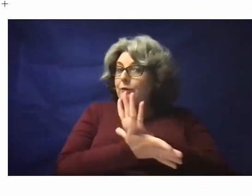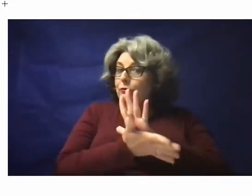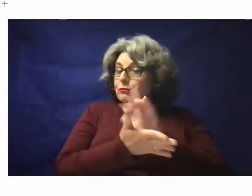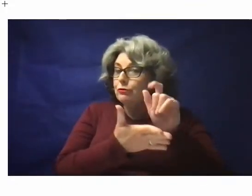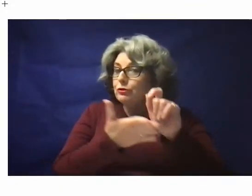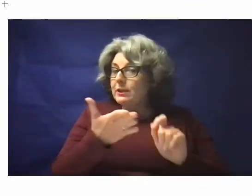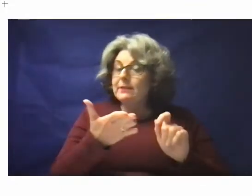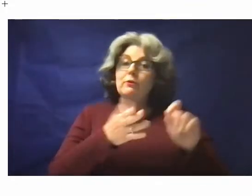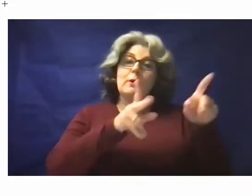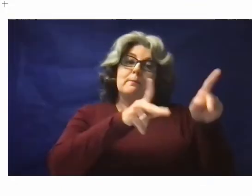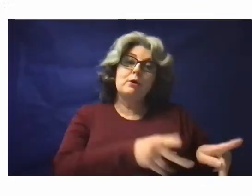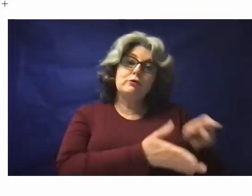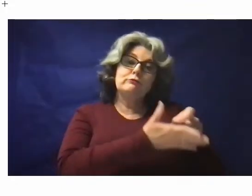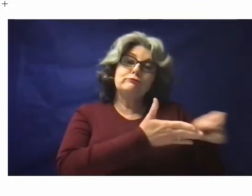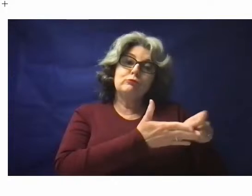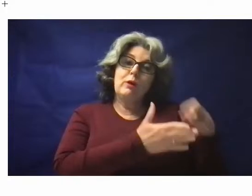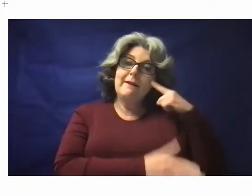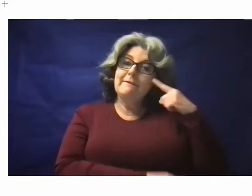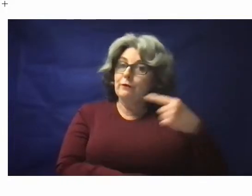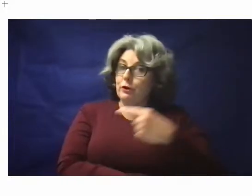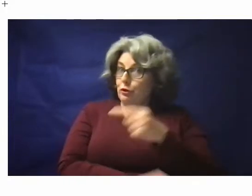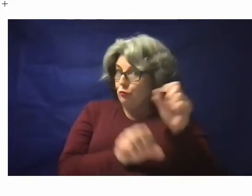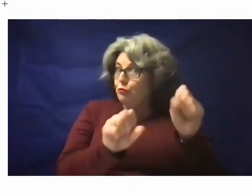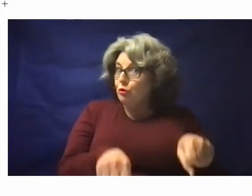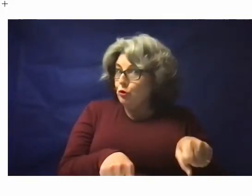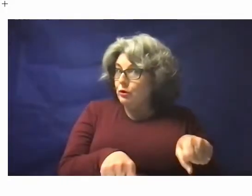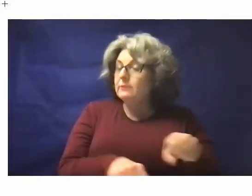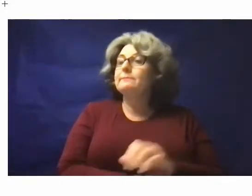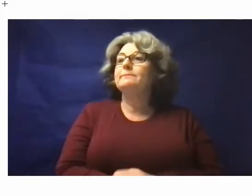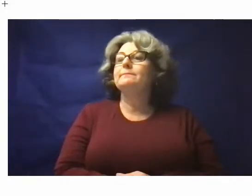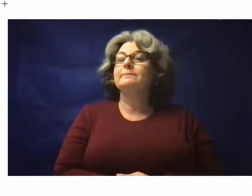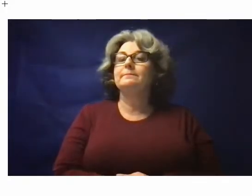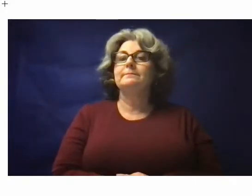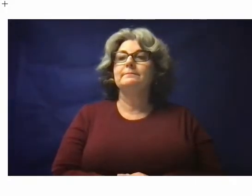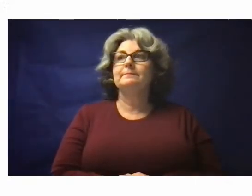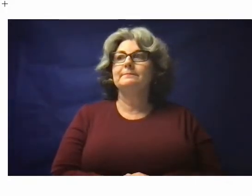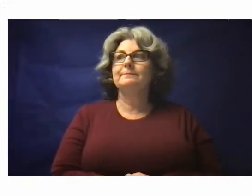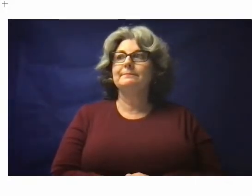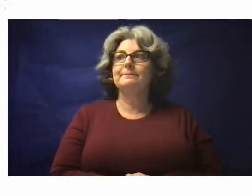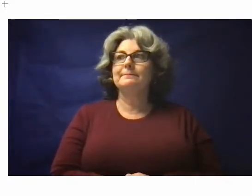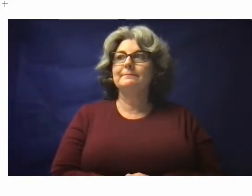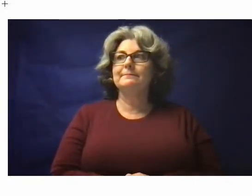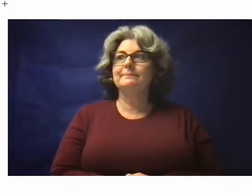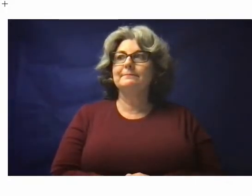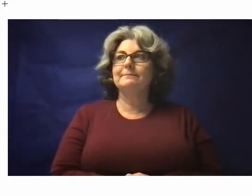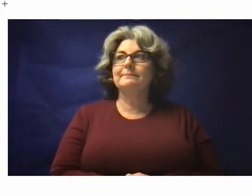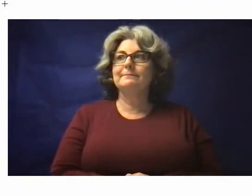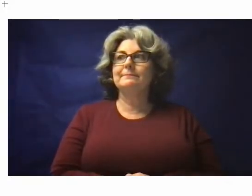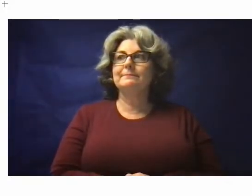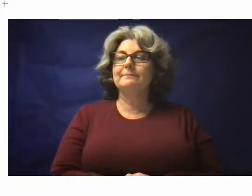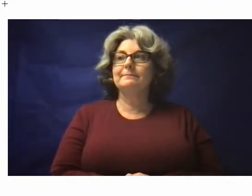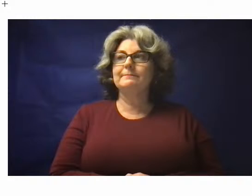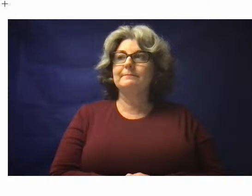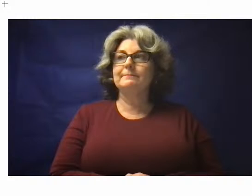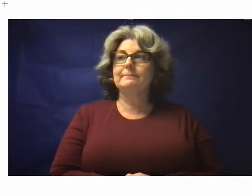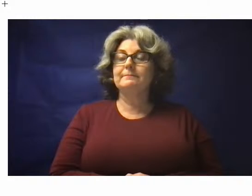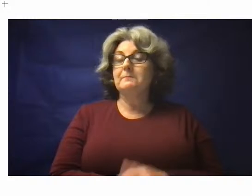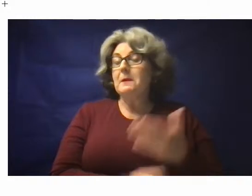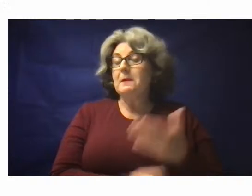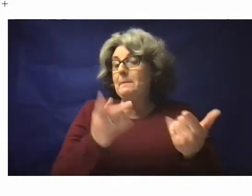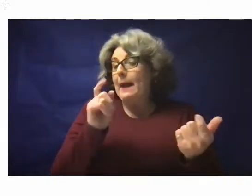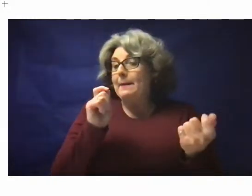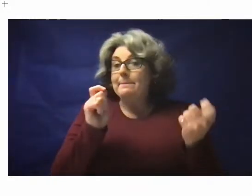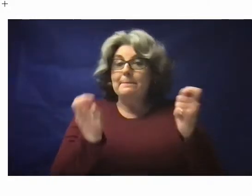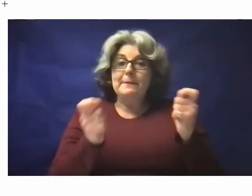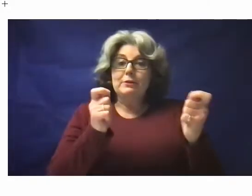scribe, someone who writes down the candidate's answers, can be provided. Now, there could be changes to